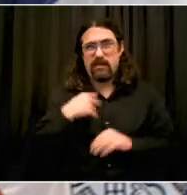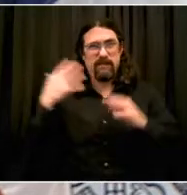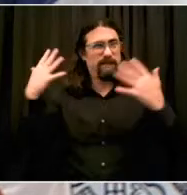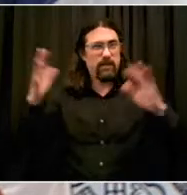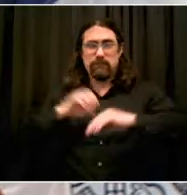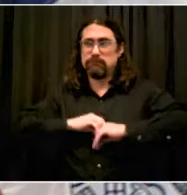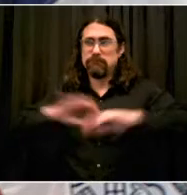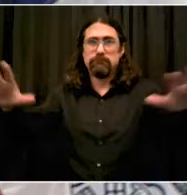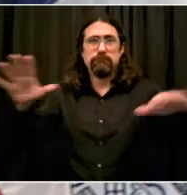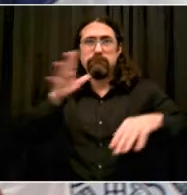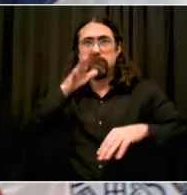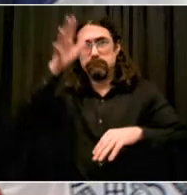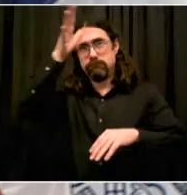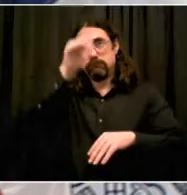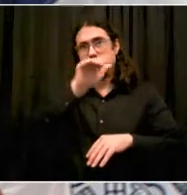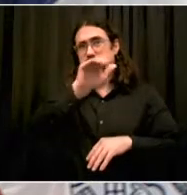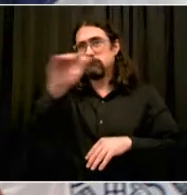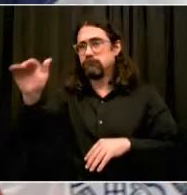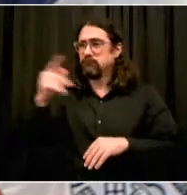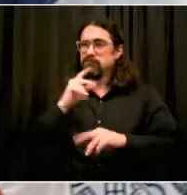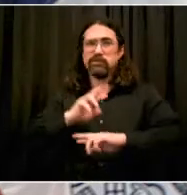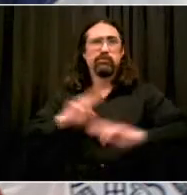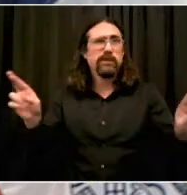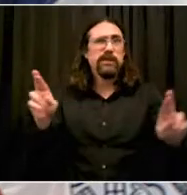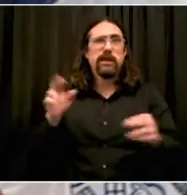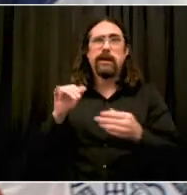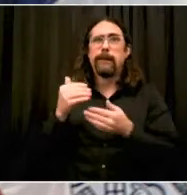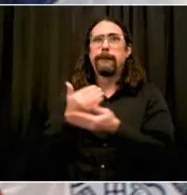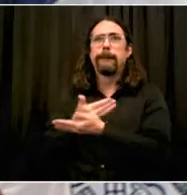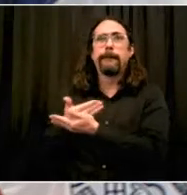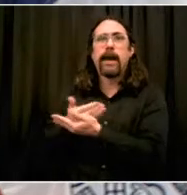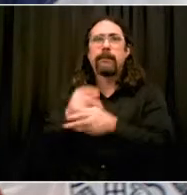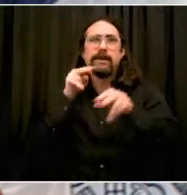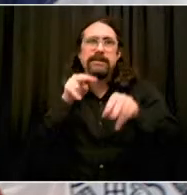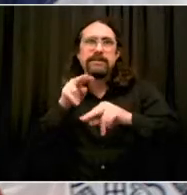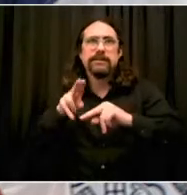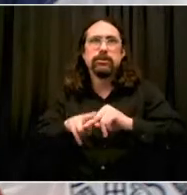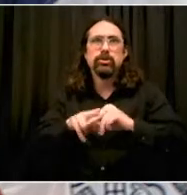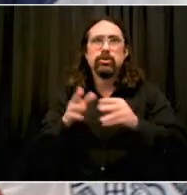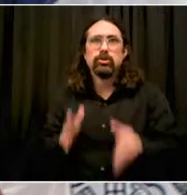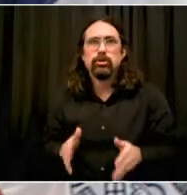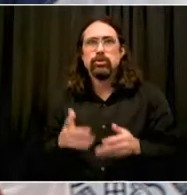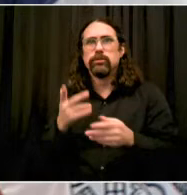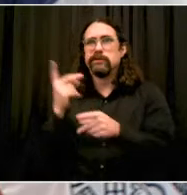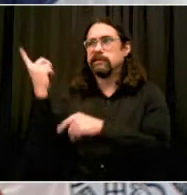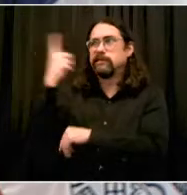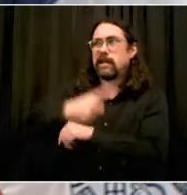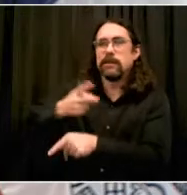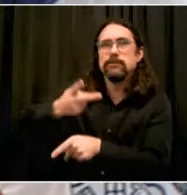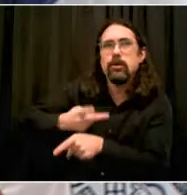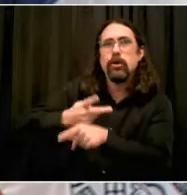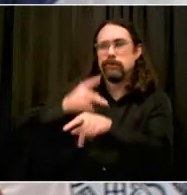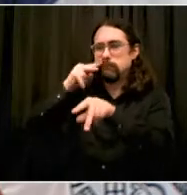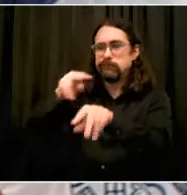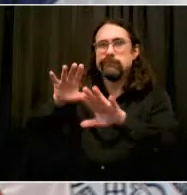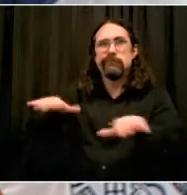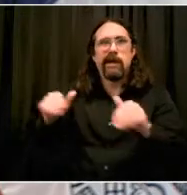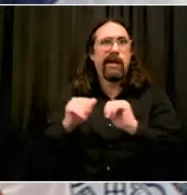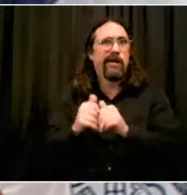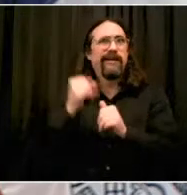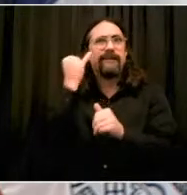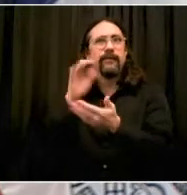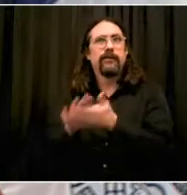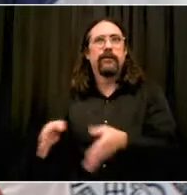anything but sorrow, but we gave people a warning to think about it for the remainder of this month. So